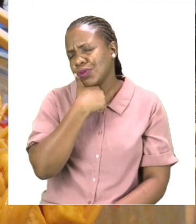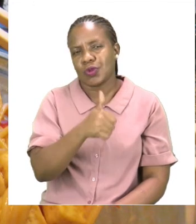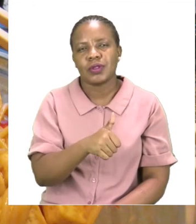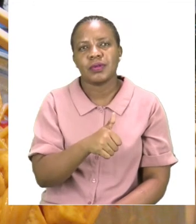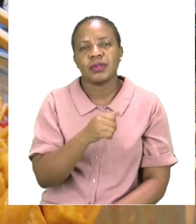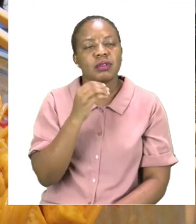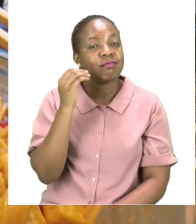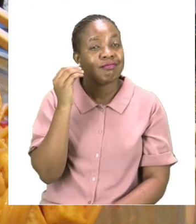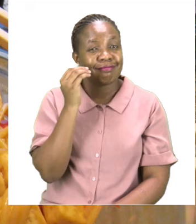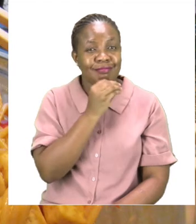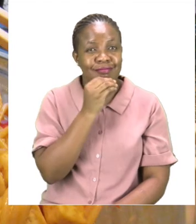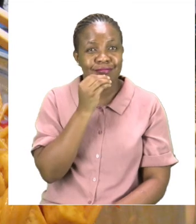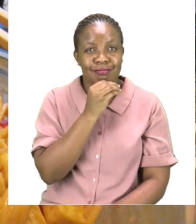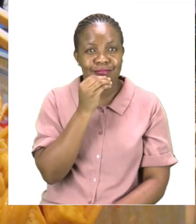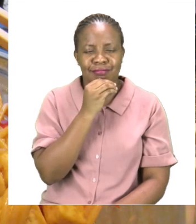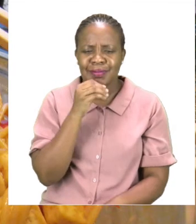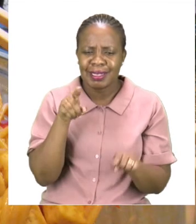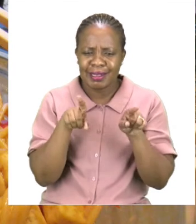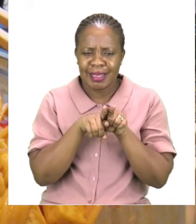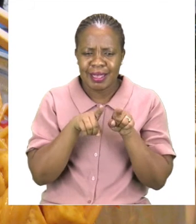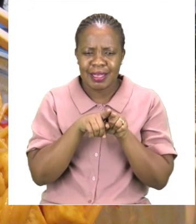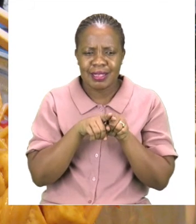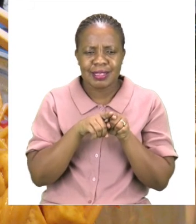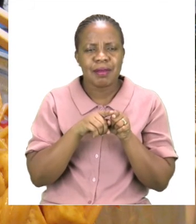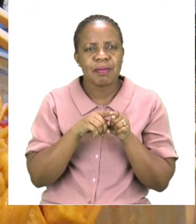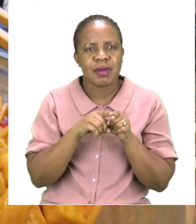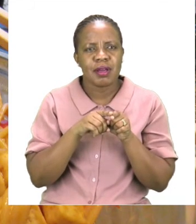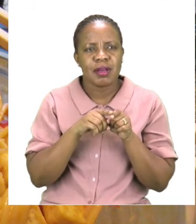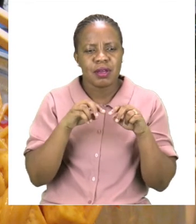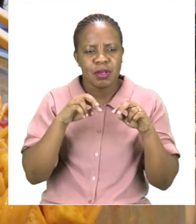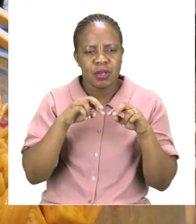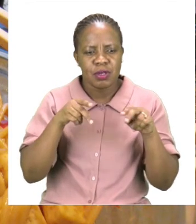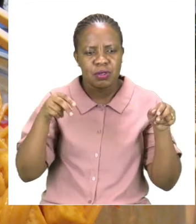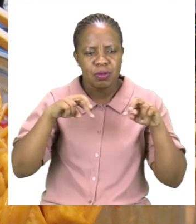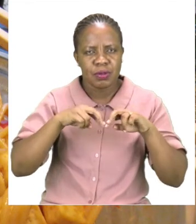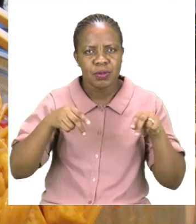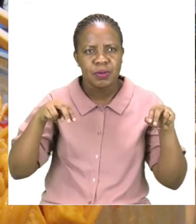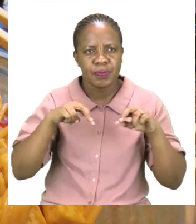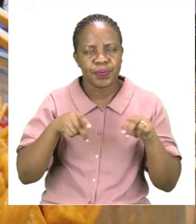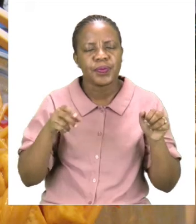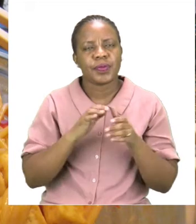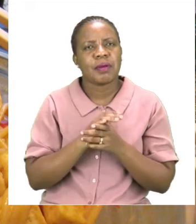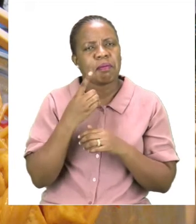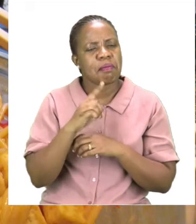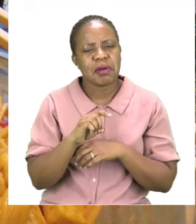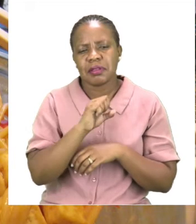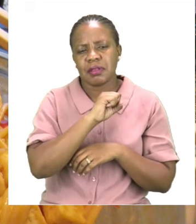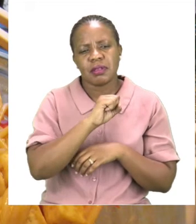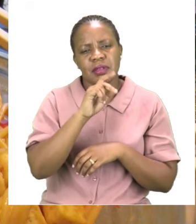us of spaghetti. But it is not spaghetti. It is a word that starts